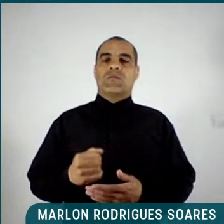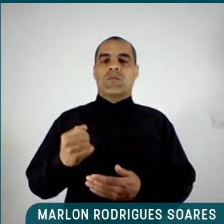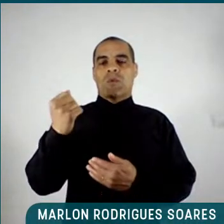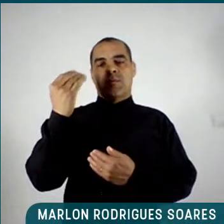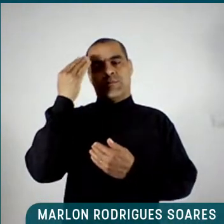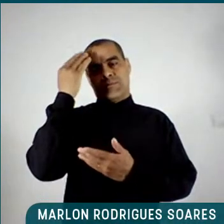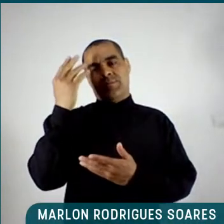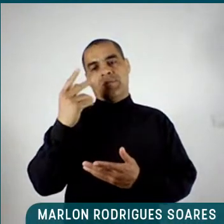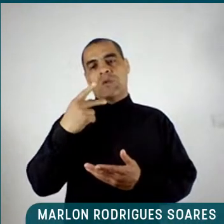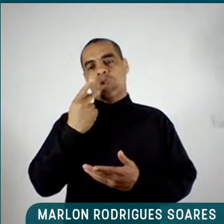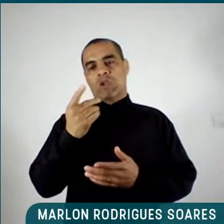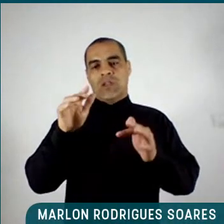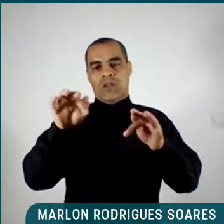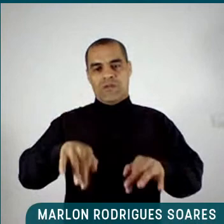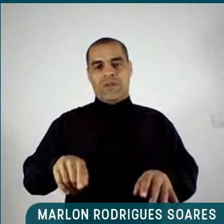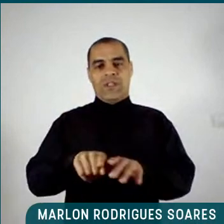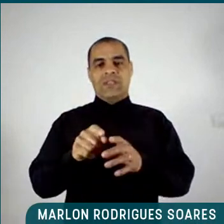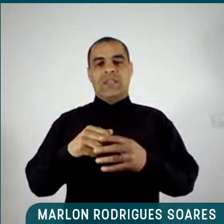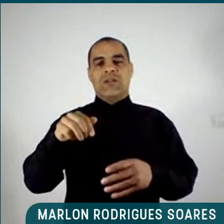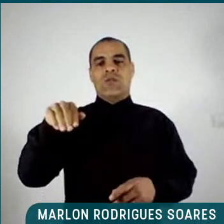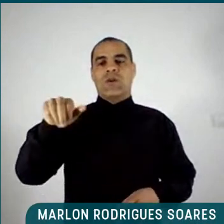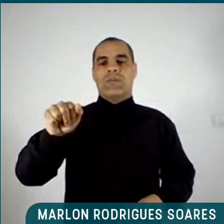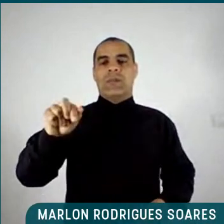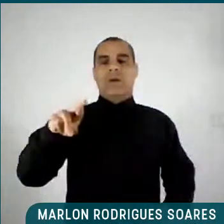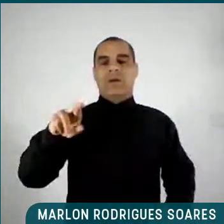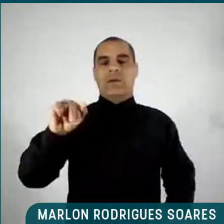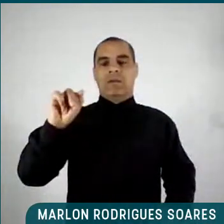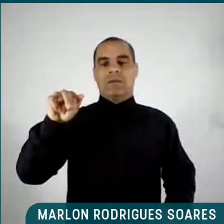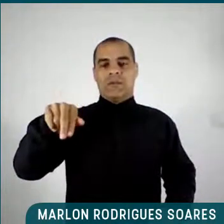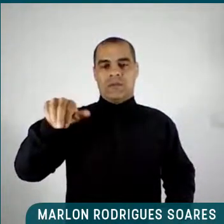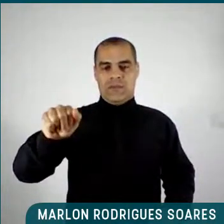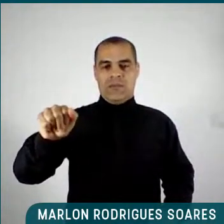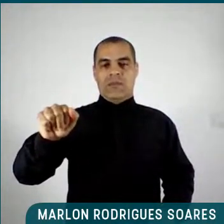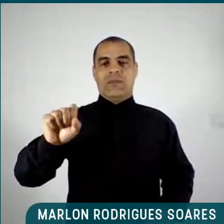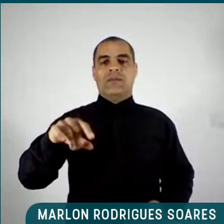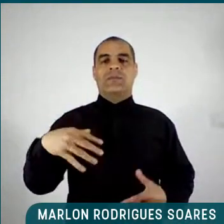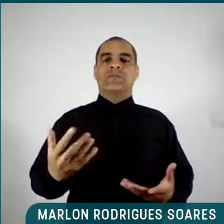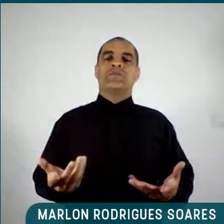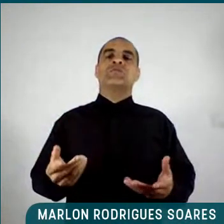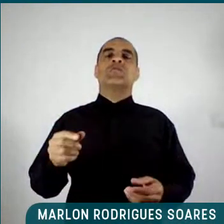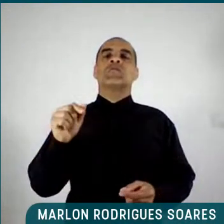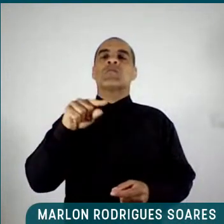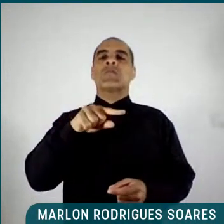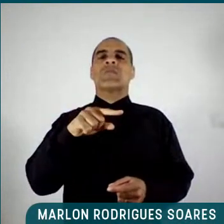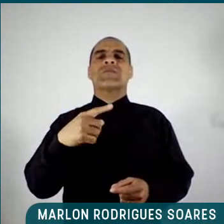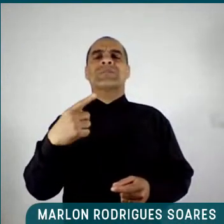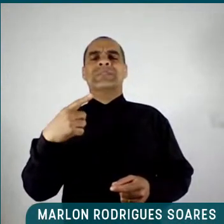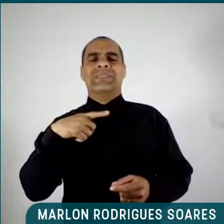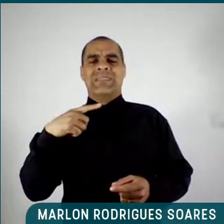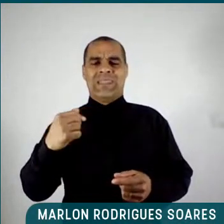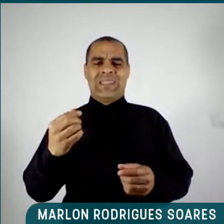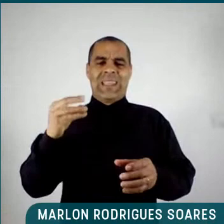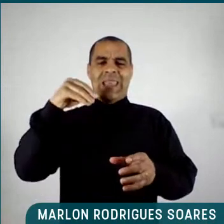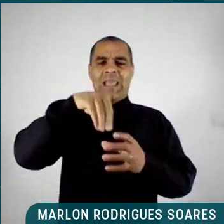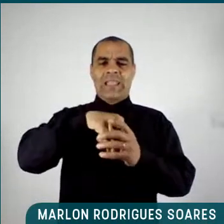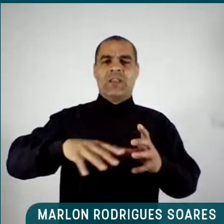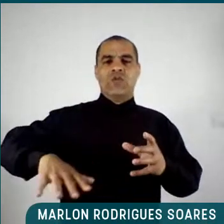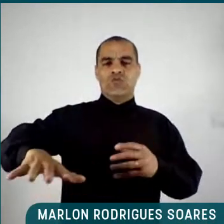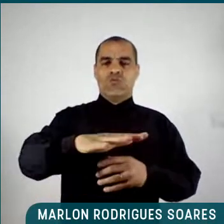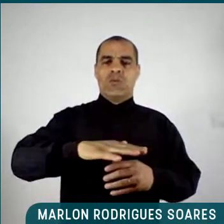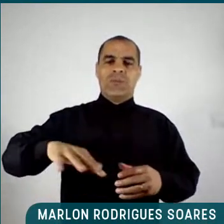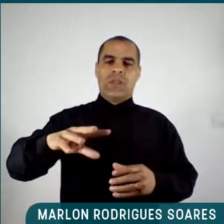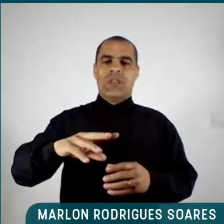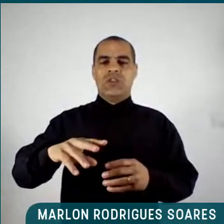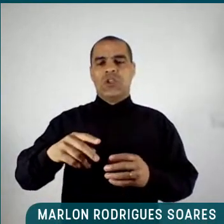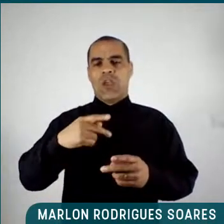equality. I would like to finish this round of questions talking